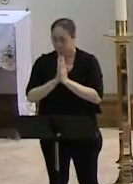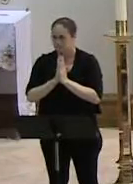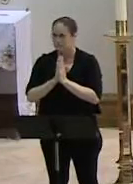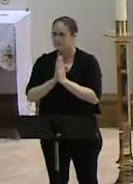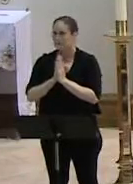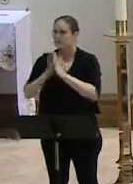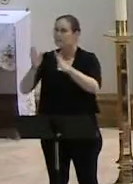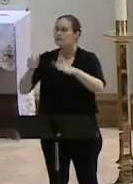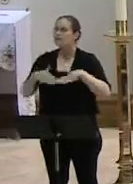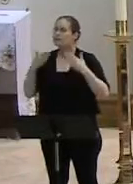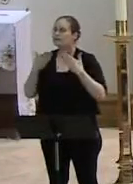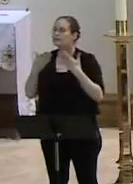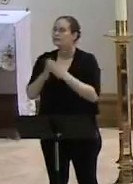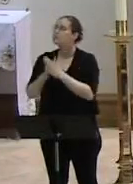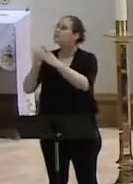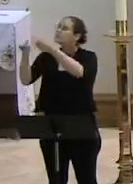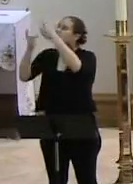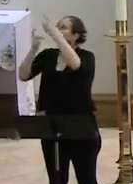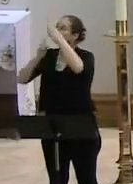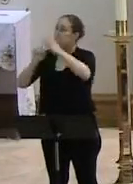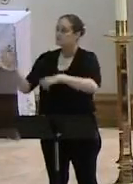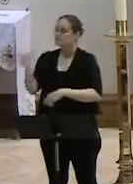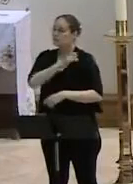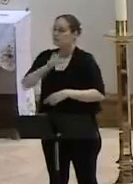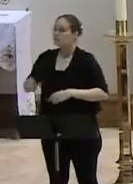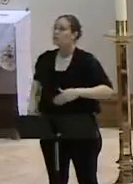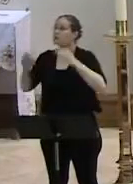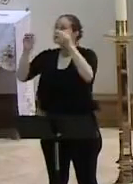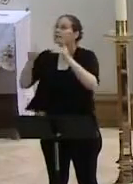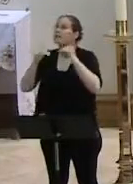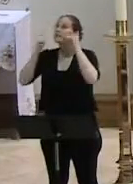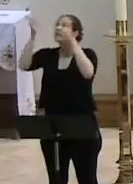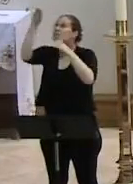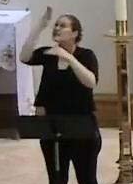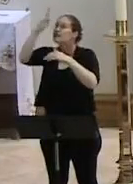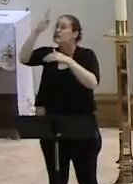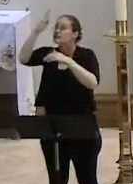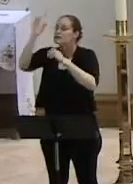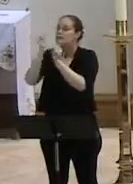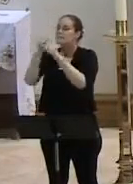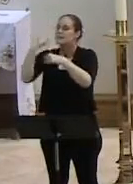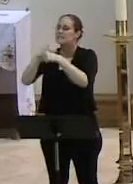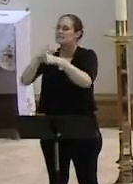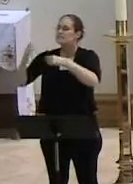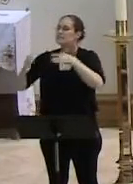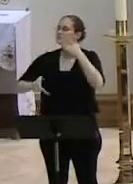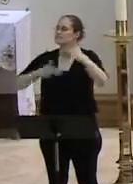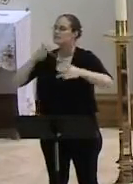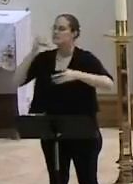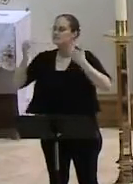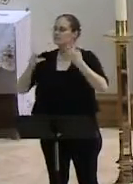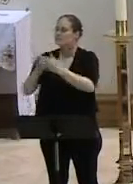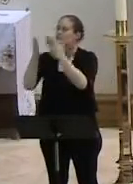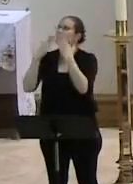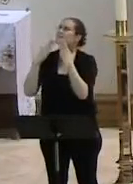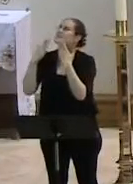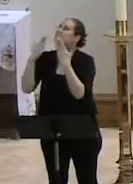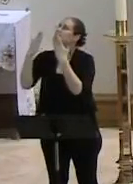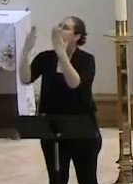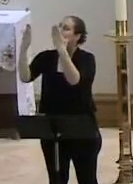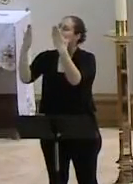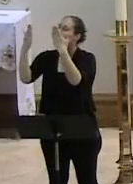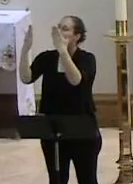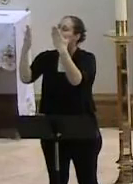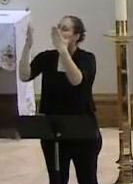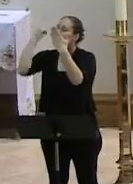Gladden us with holy joy, Almighty God, and make us rejoice with devout thanksgiving,